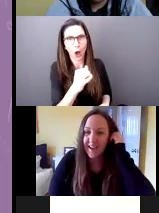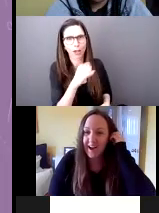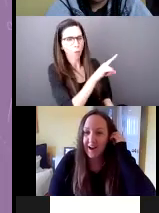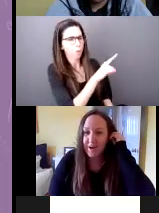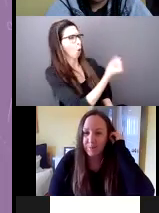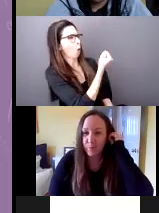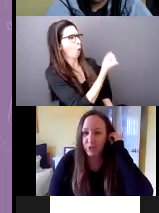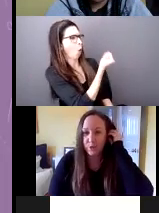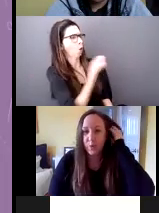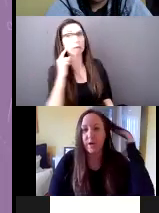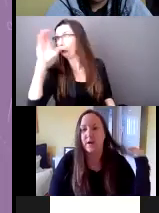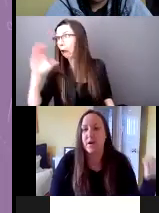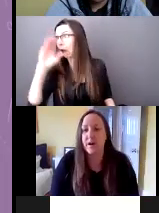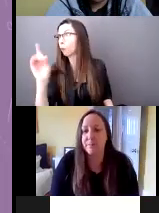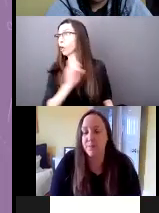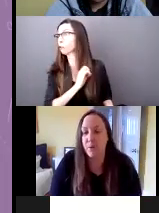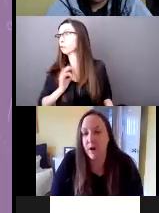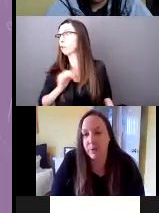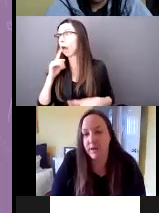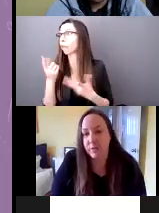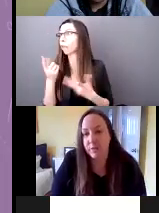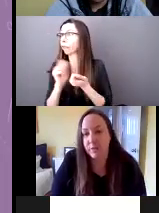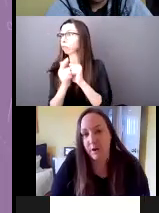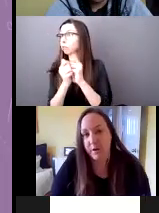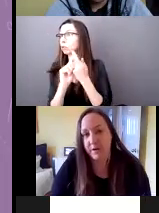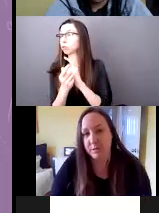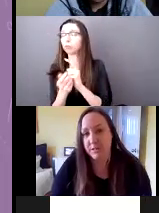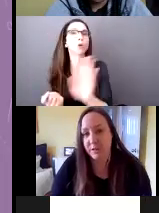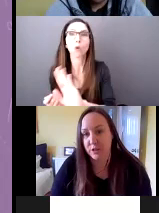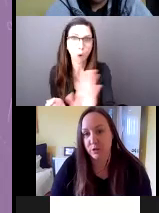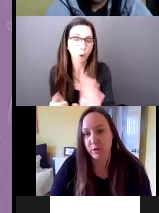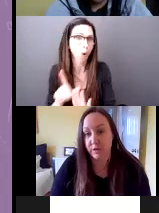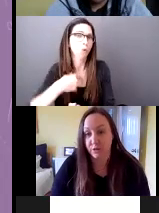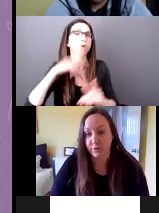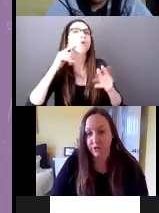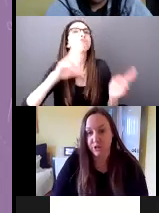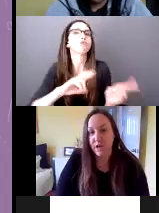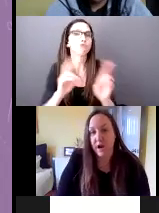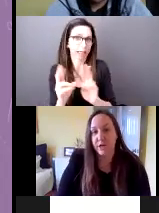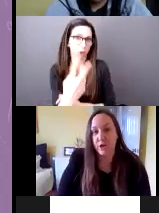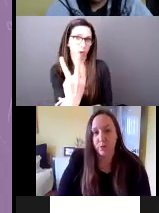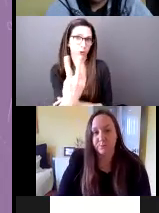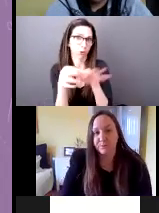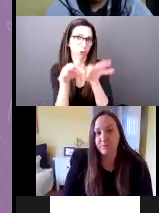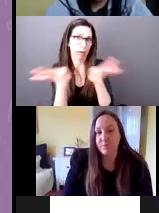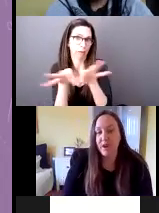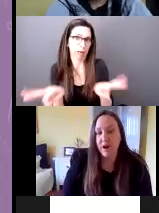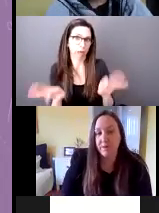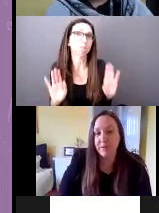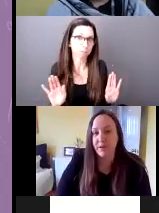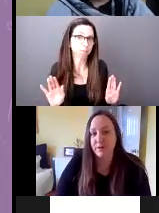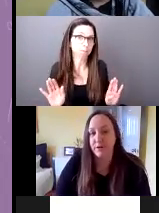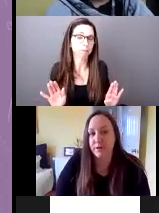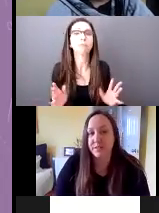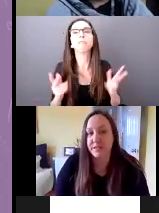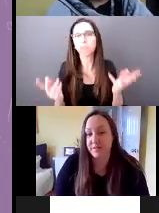translate, which is where why our helpline is specific to English and French. I know